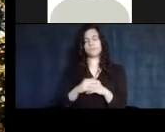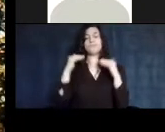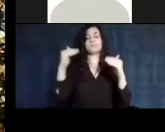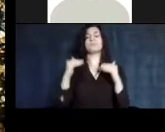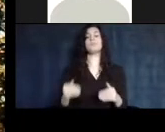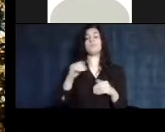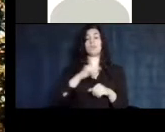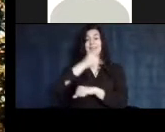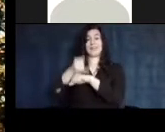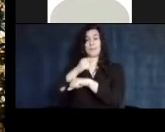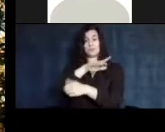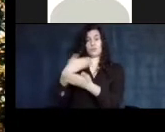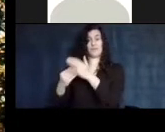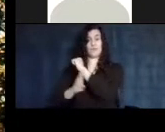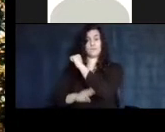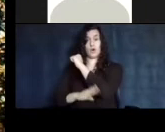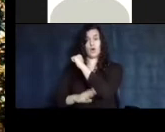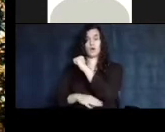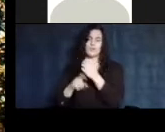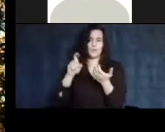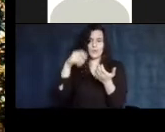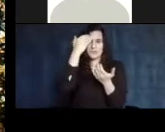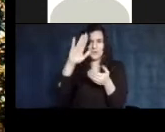need your classes. So for